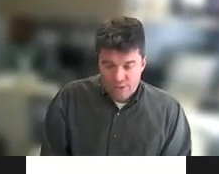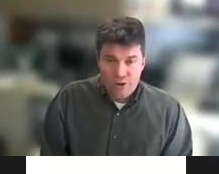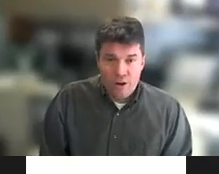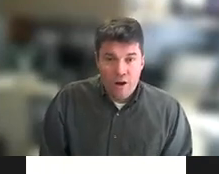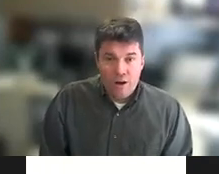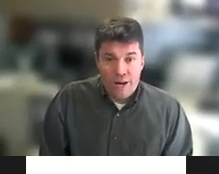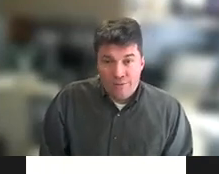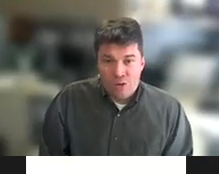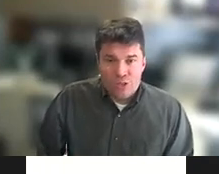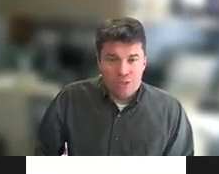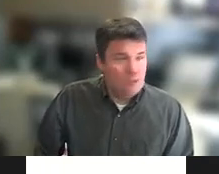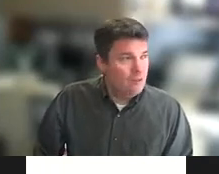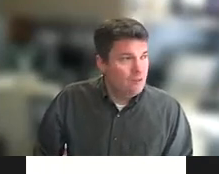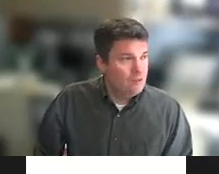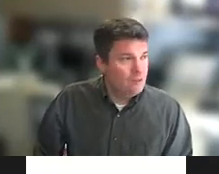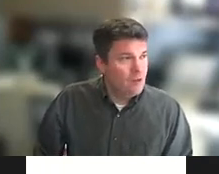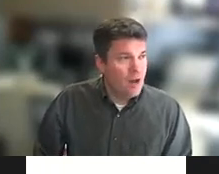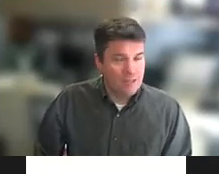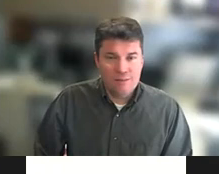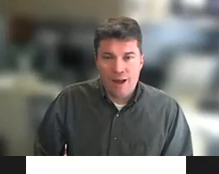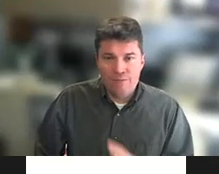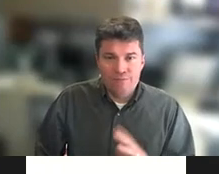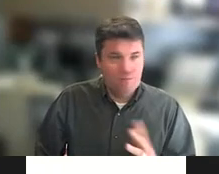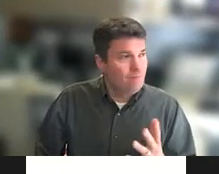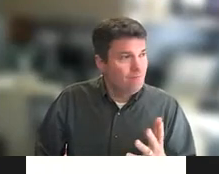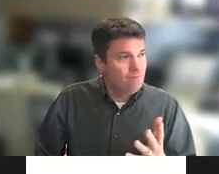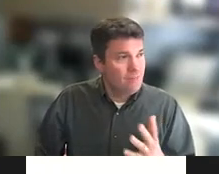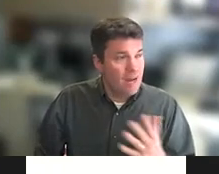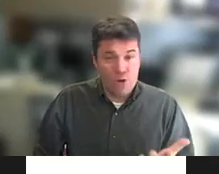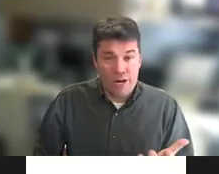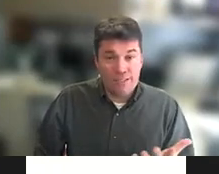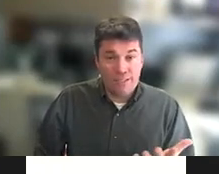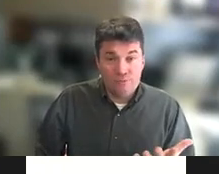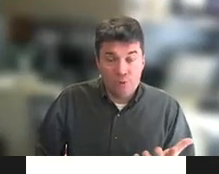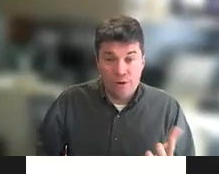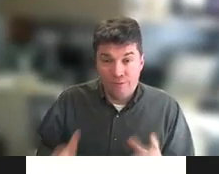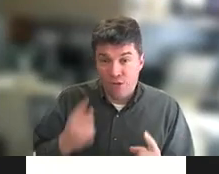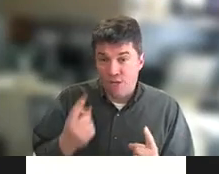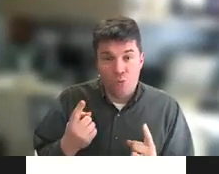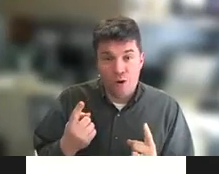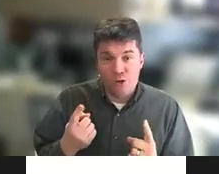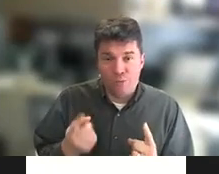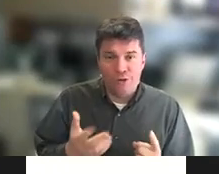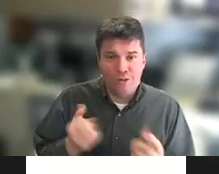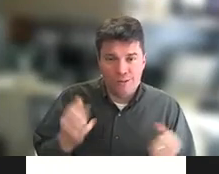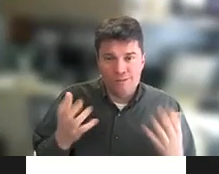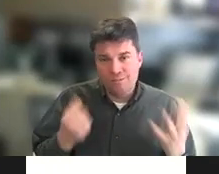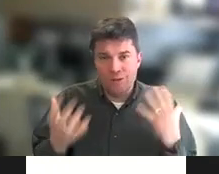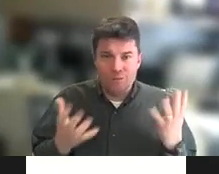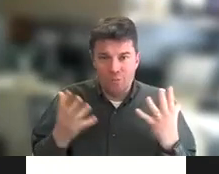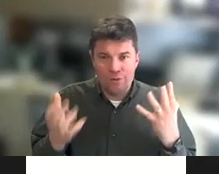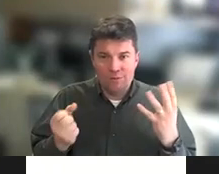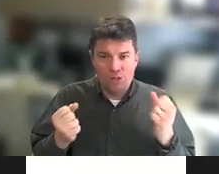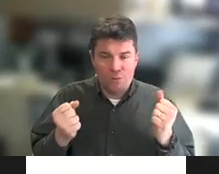And of course, during long interviews or talks, take breaks, for if there's just one interpreter,